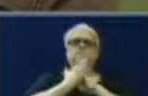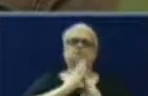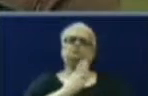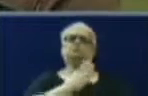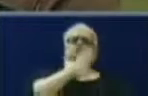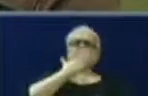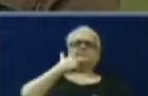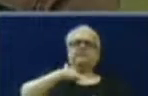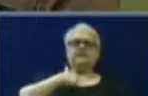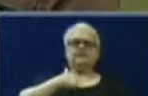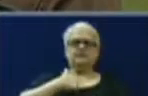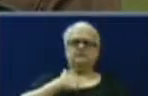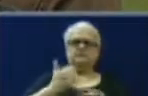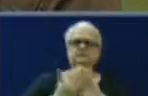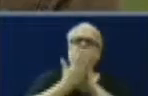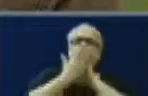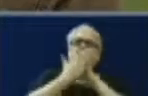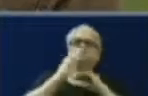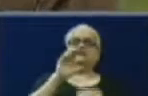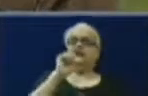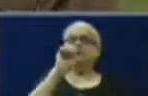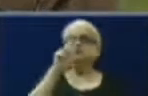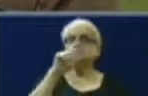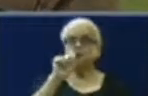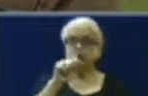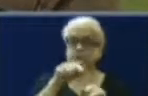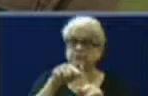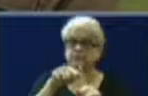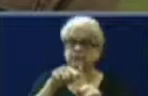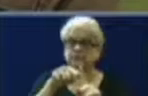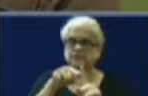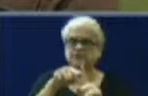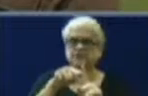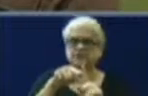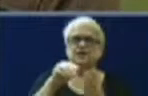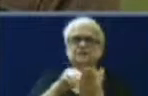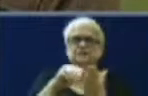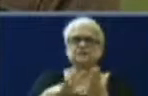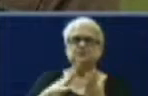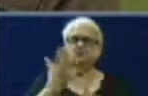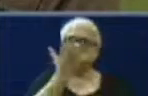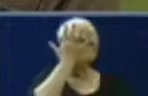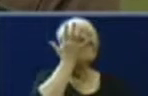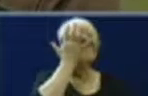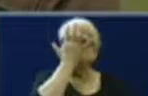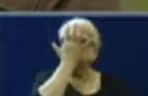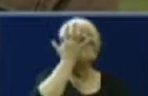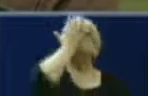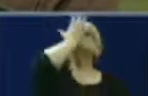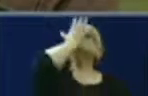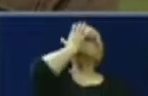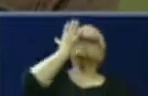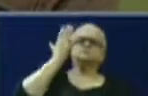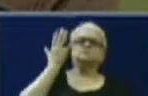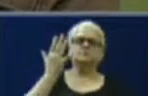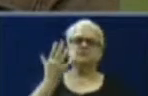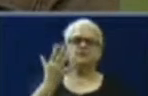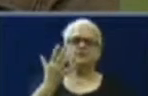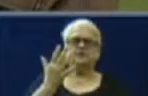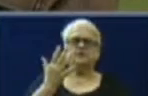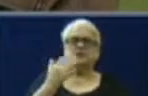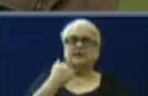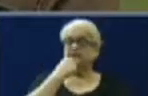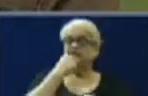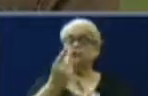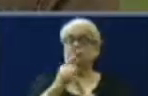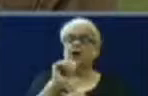I informed her that was assault. The student then placed her hand against my face and started pushing. I informed her